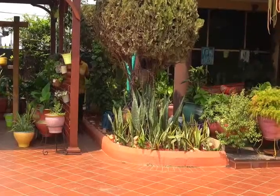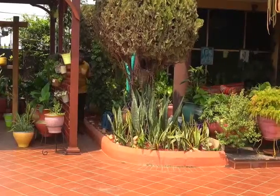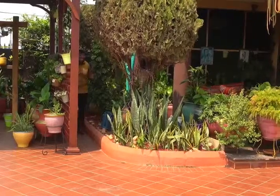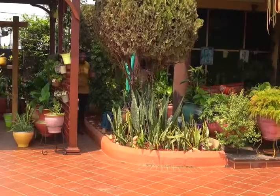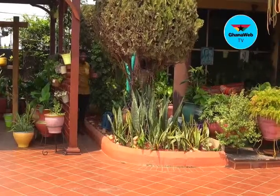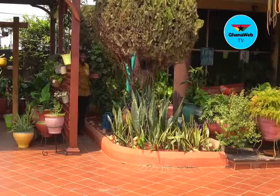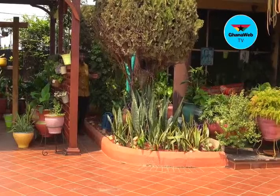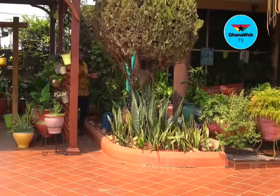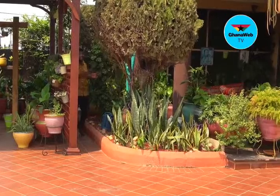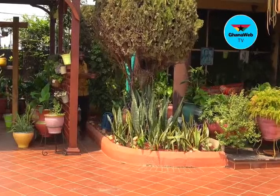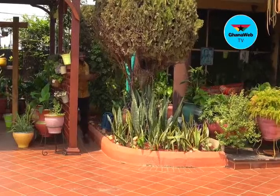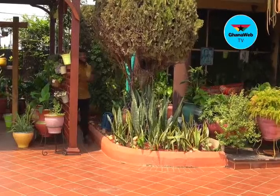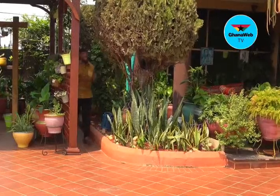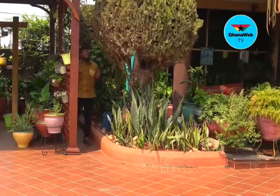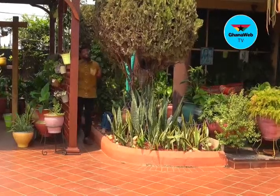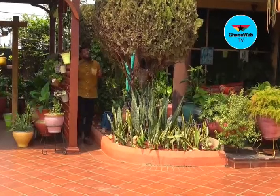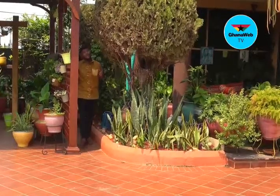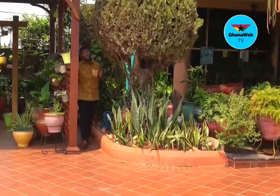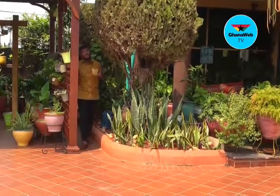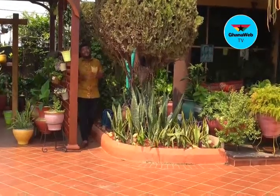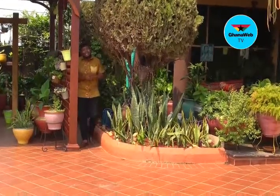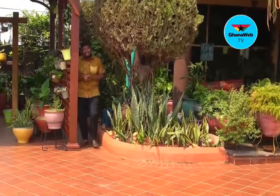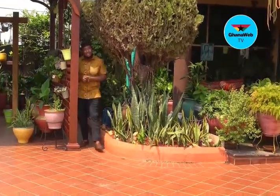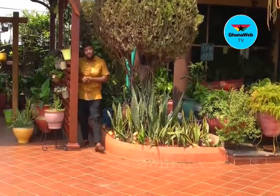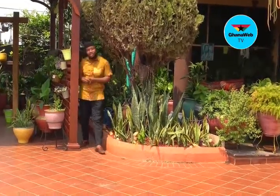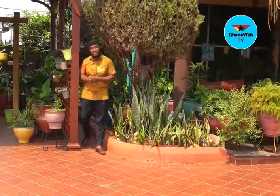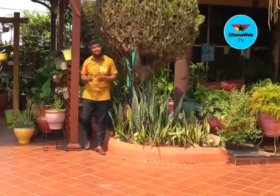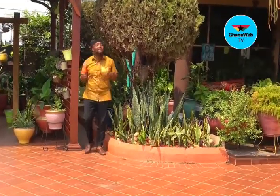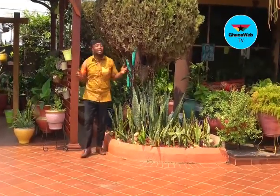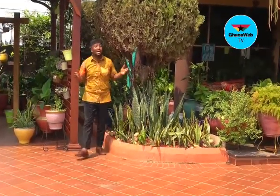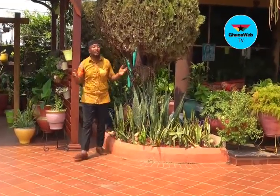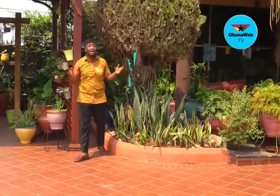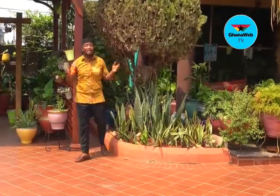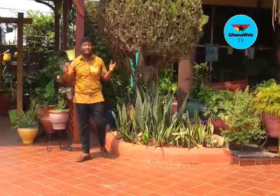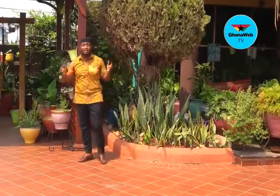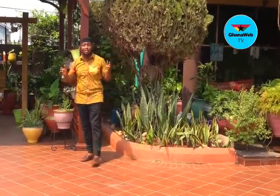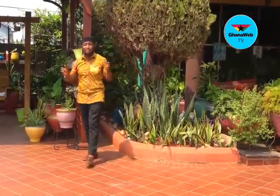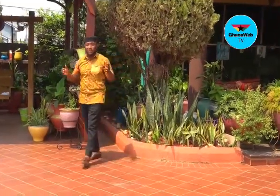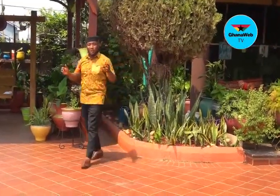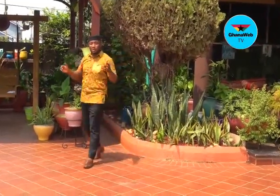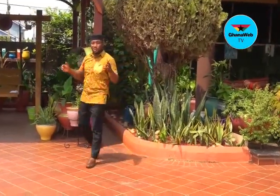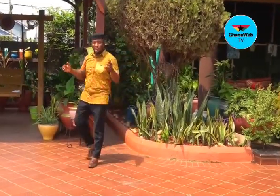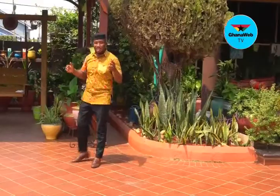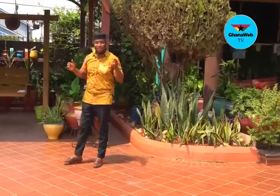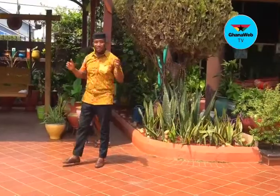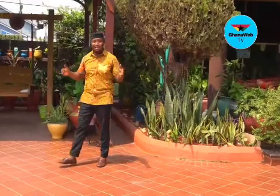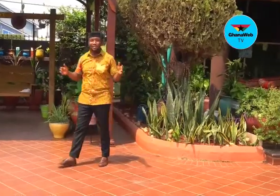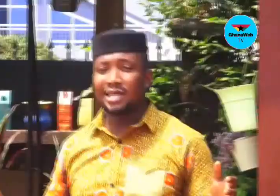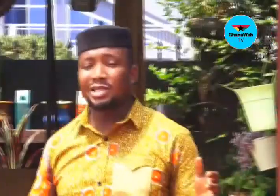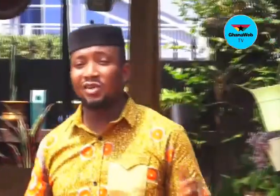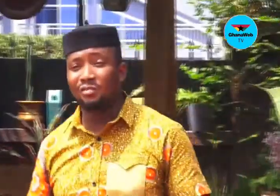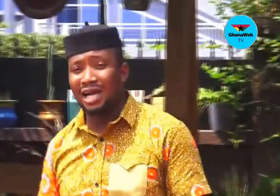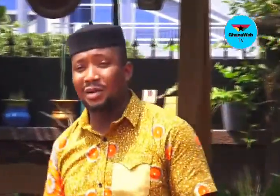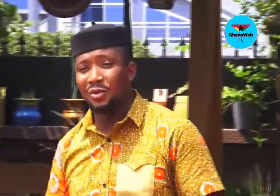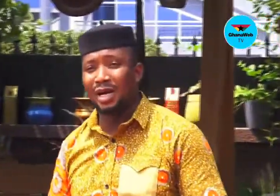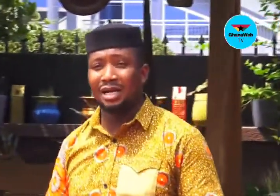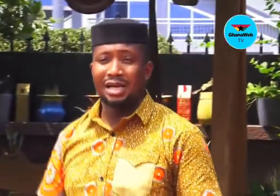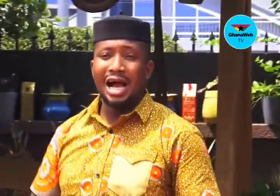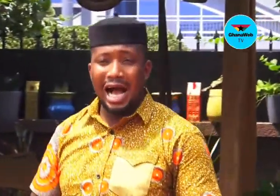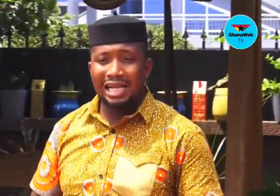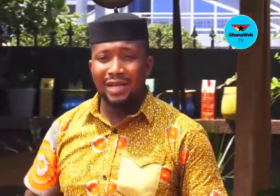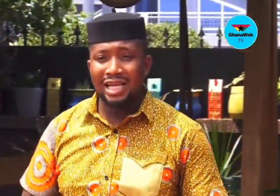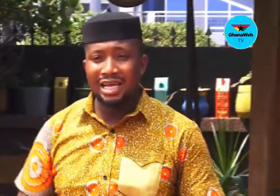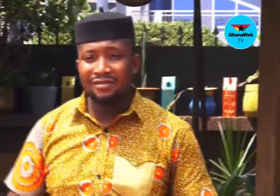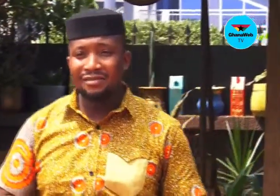I am at Eden Gardens. And just so you know, this is not the biblical garden that was home to God's first creation of man and